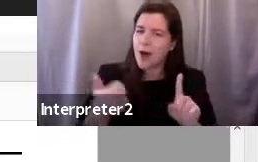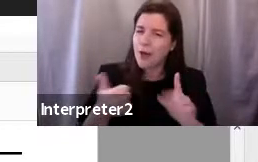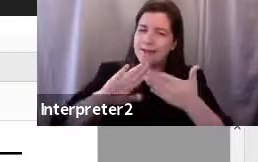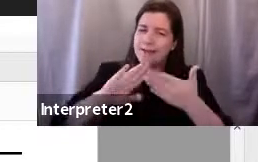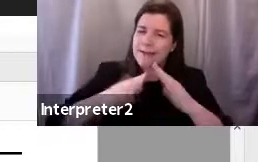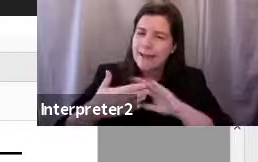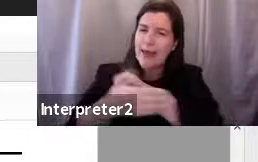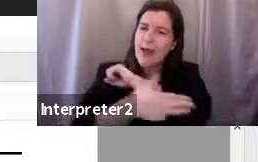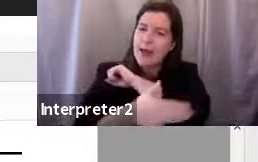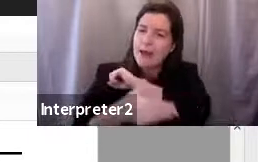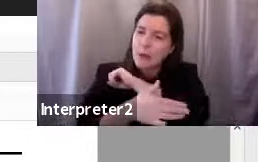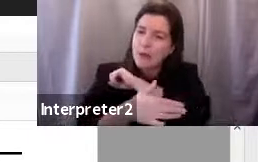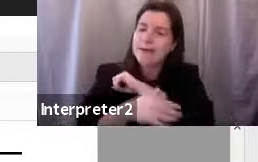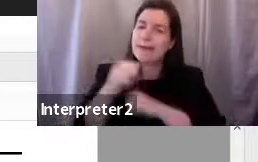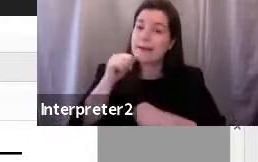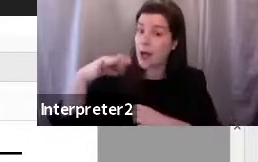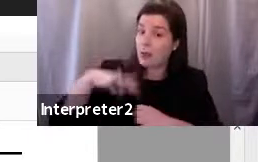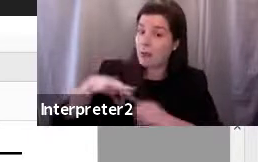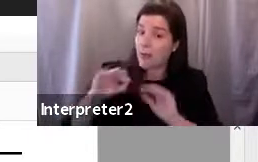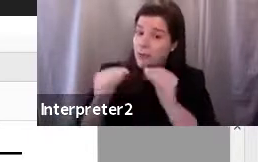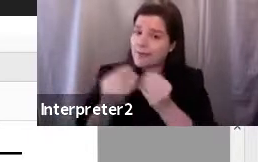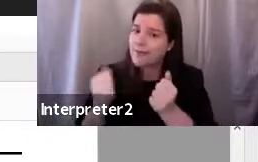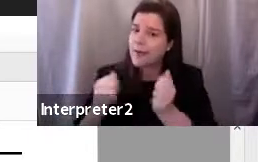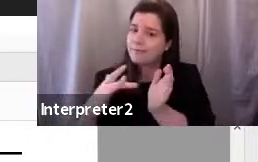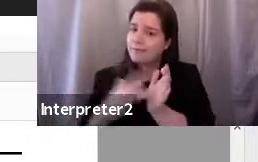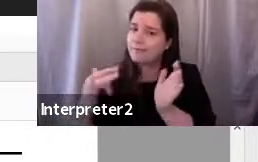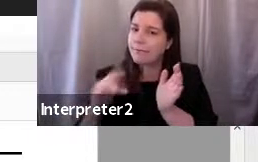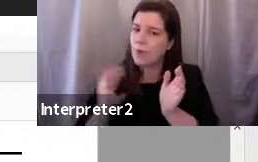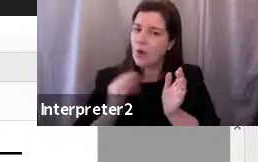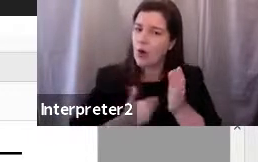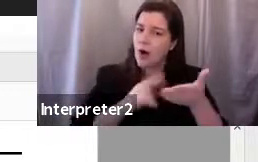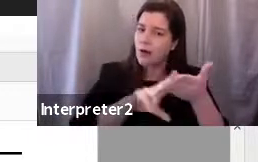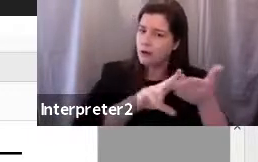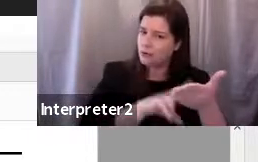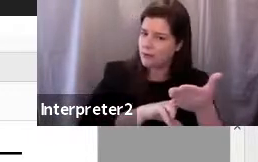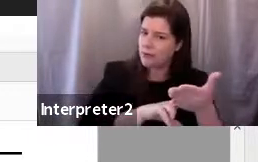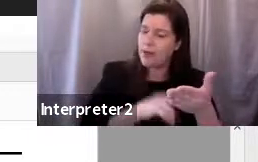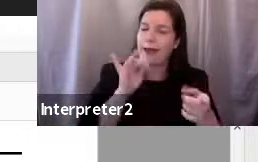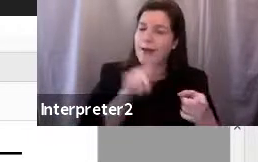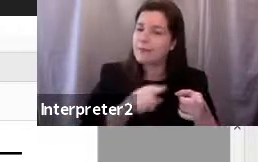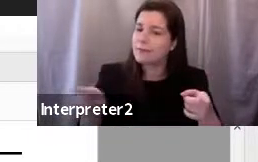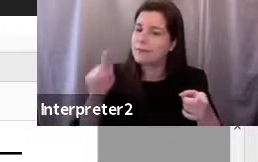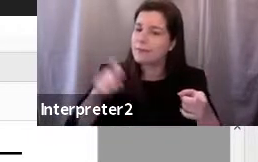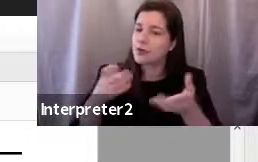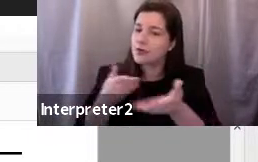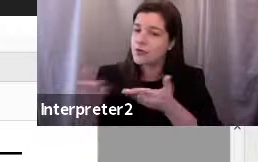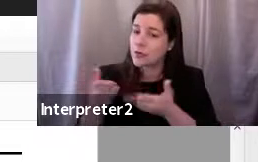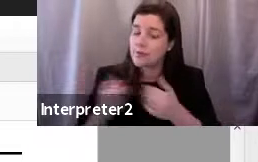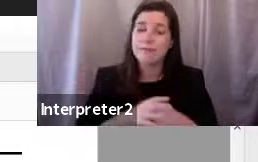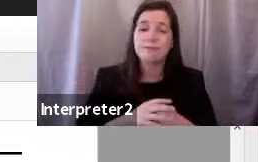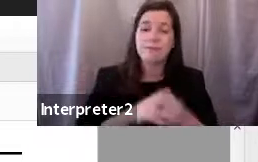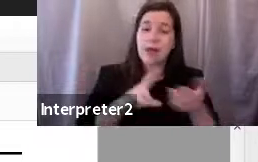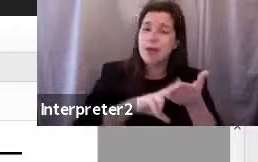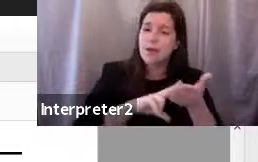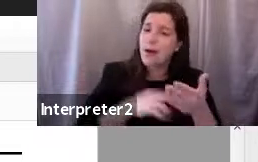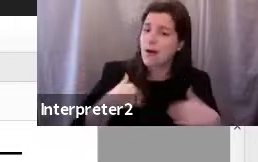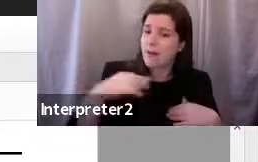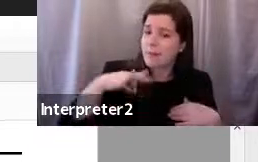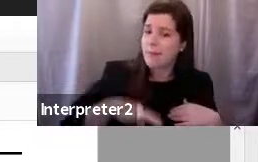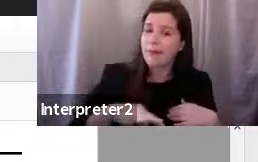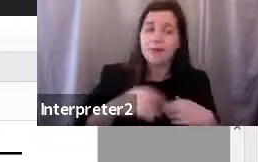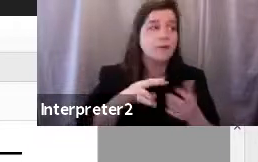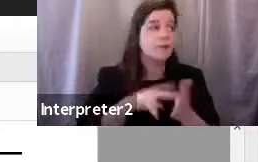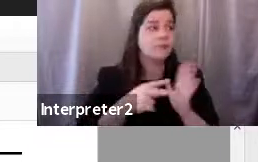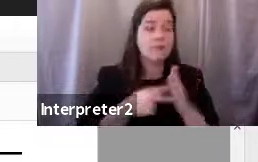they needed sign language interpreting services. The contract had some benefits, like it made it a little easier to procure